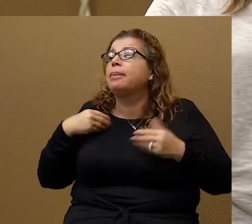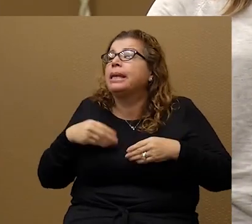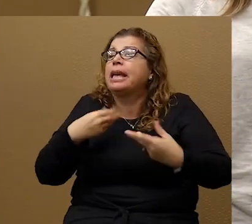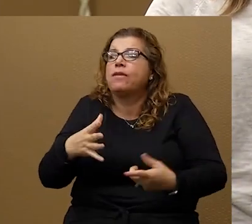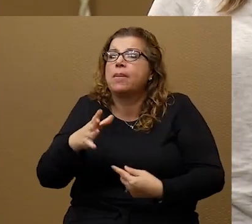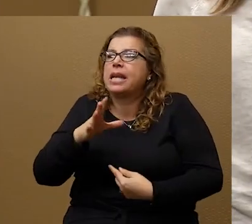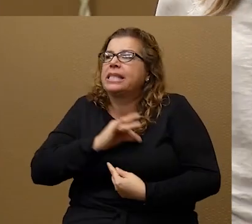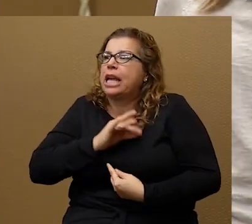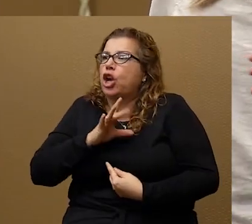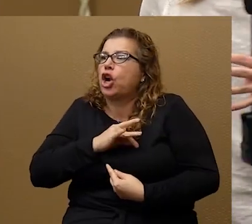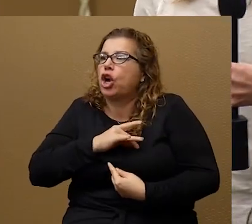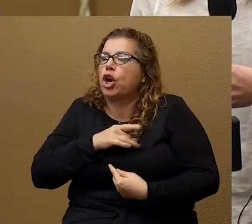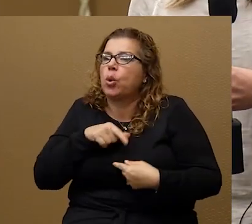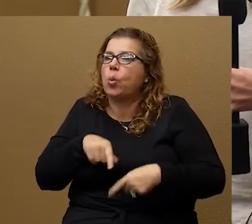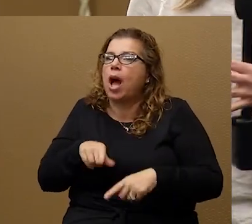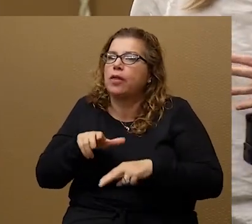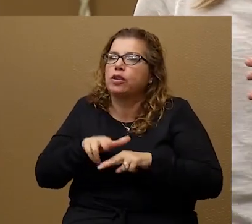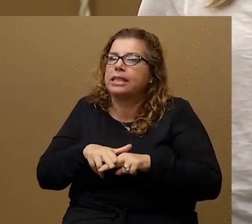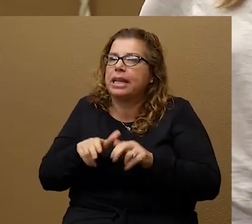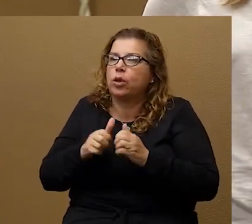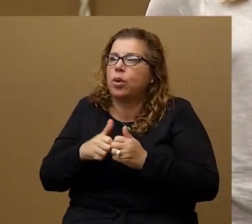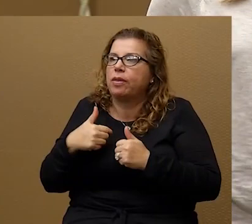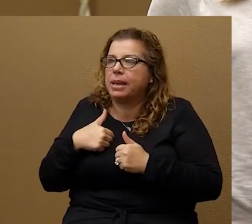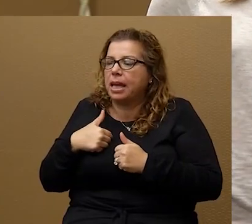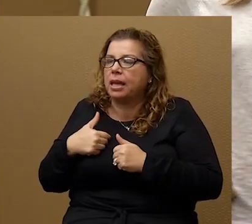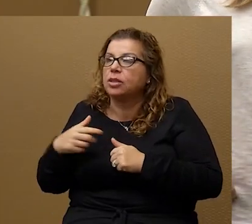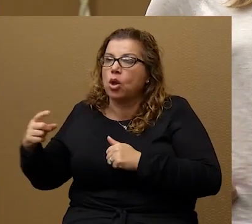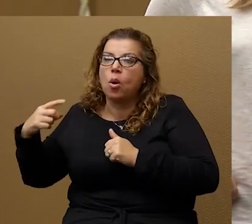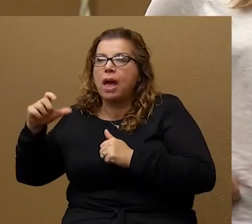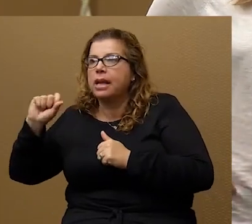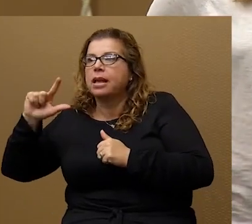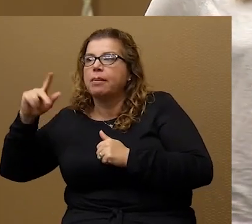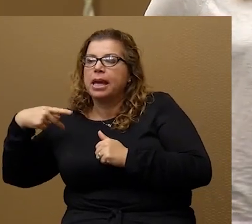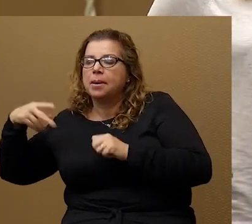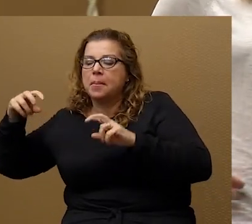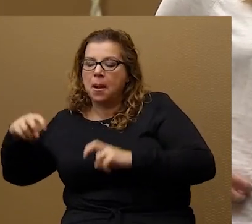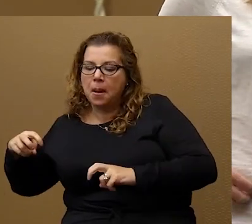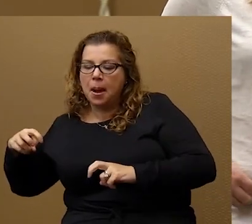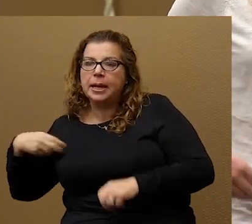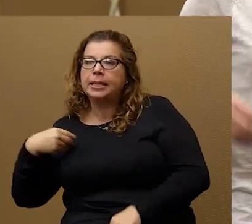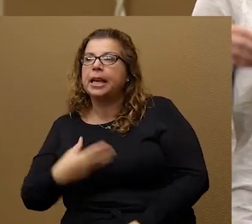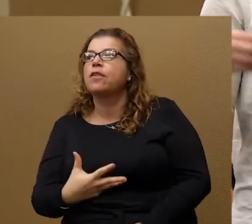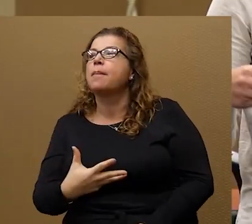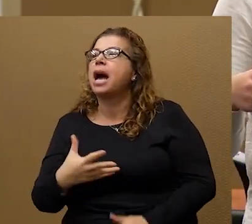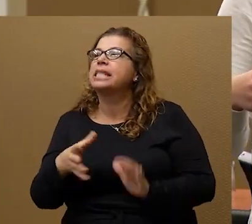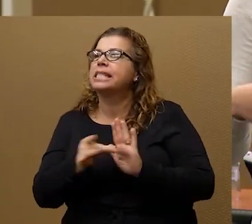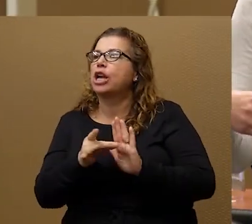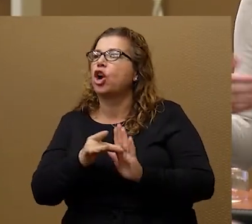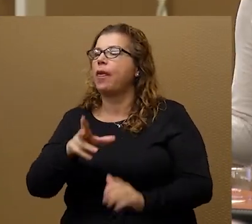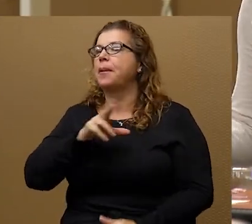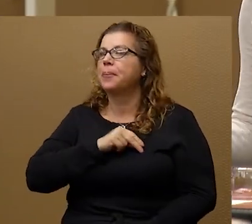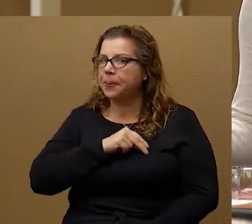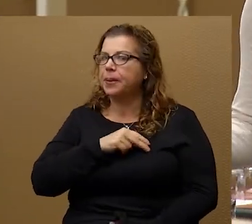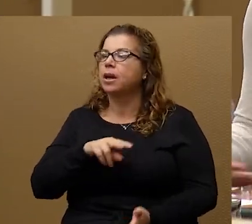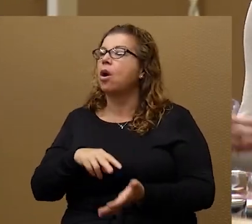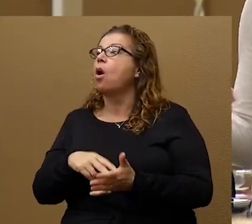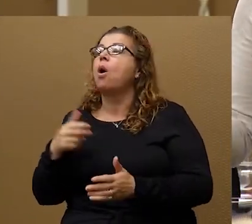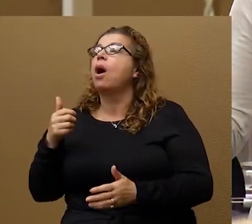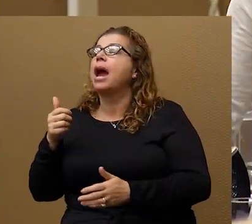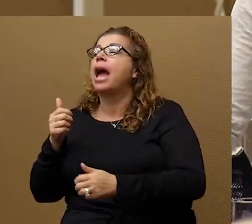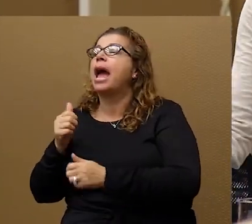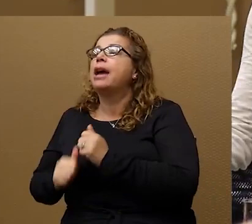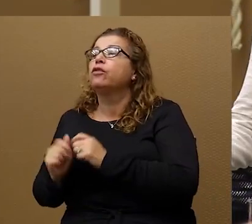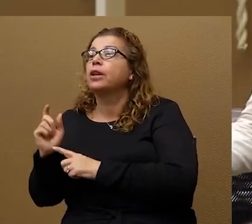while they're sitting next to you, or you just make a conscious effort, like with a timer, like every minute I'm going to look at them and I'm